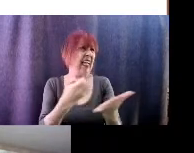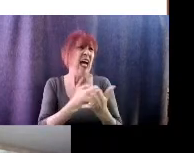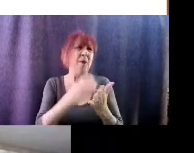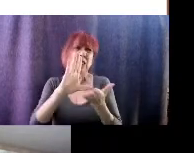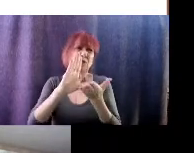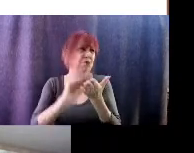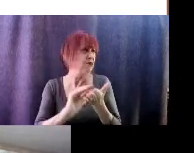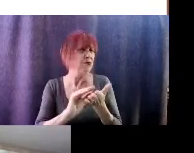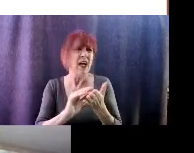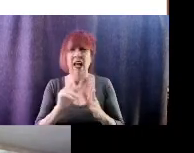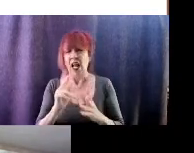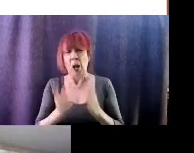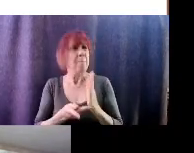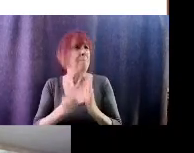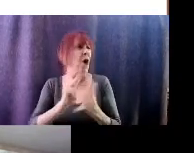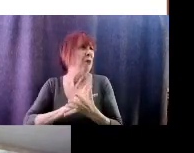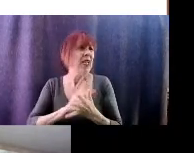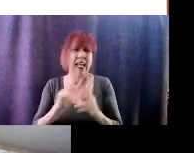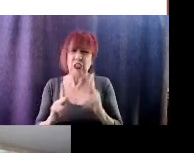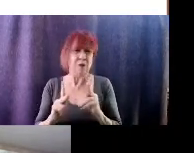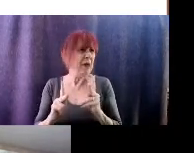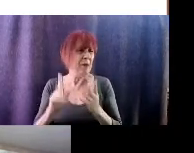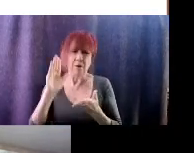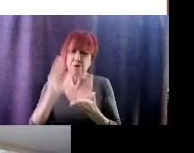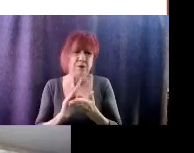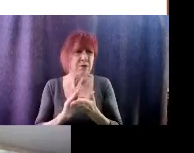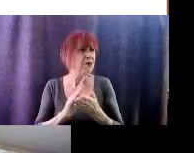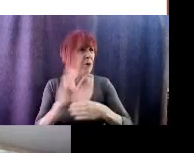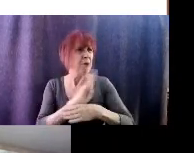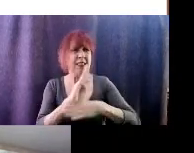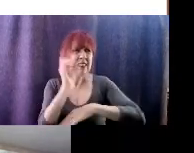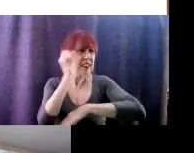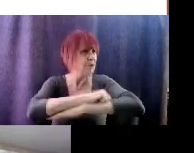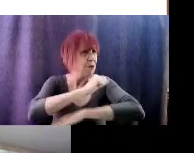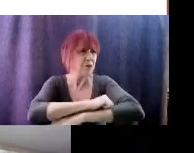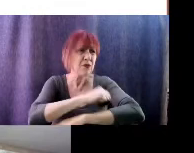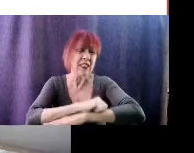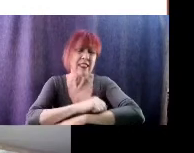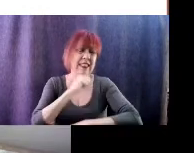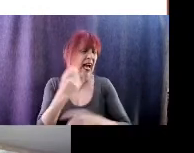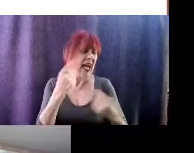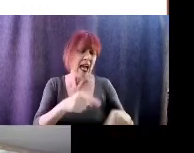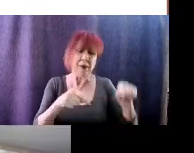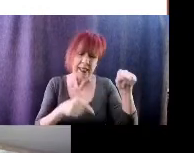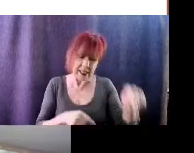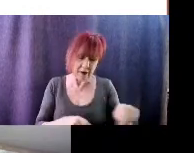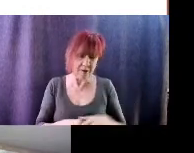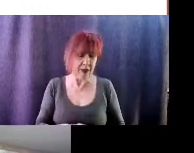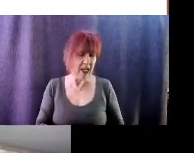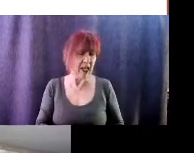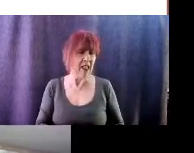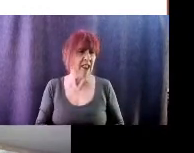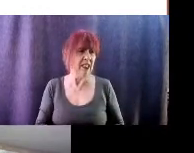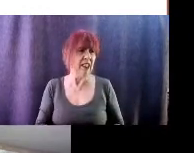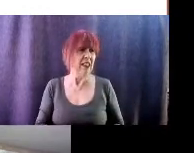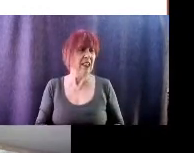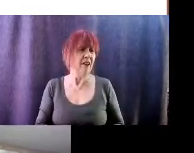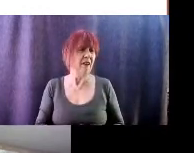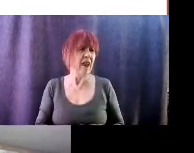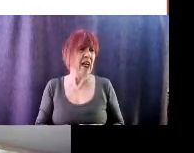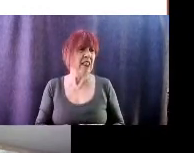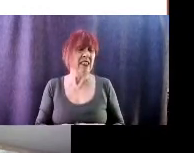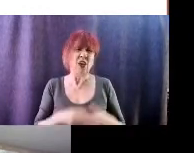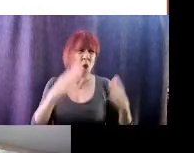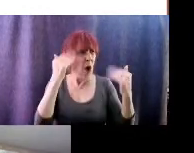Our population is way down. Our businesses are closing. It's not going to happen here. He said, why don't you just start off by doing things